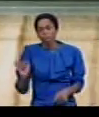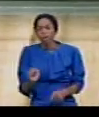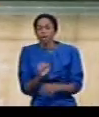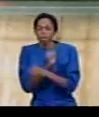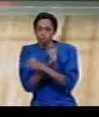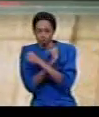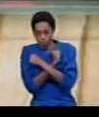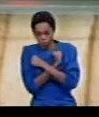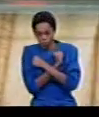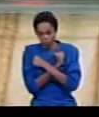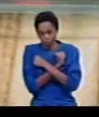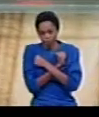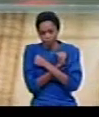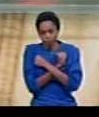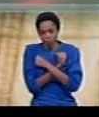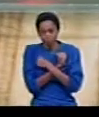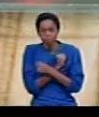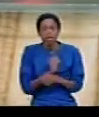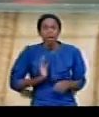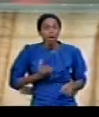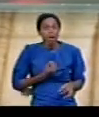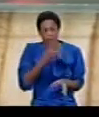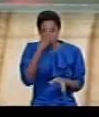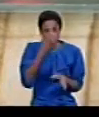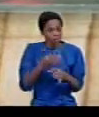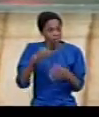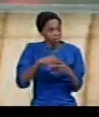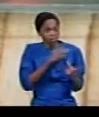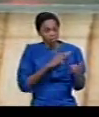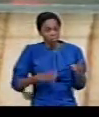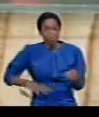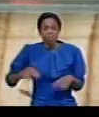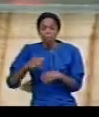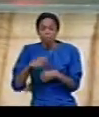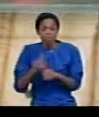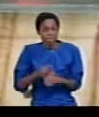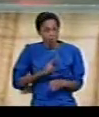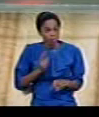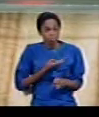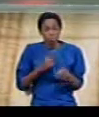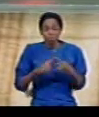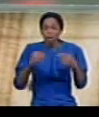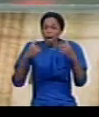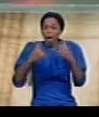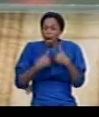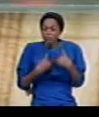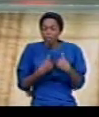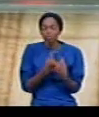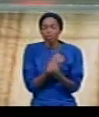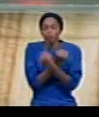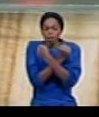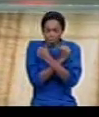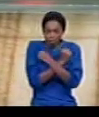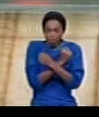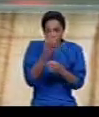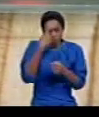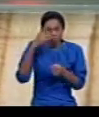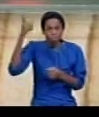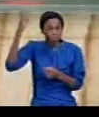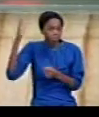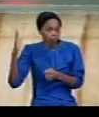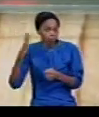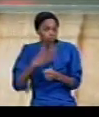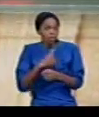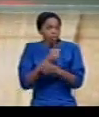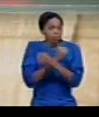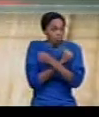worketh by love. Our faith in Christ makes us to have love for God and love